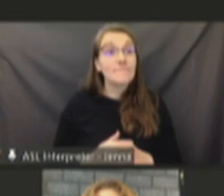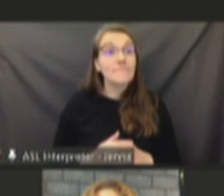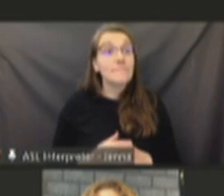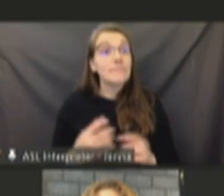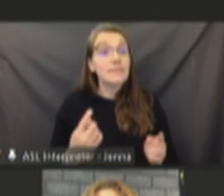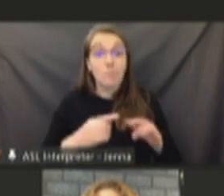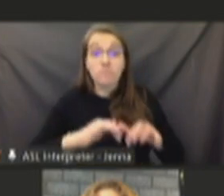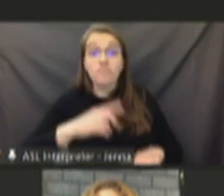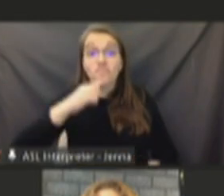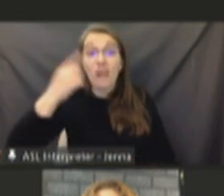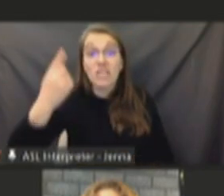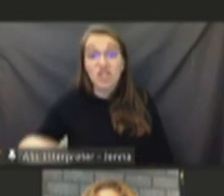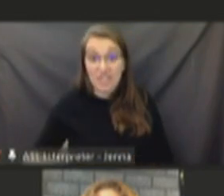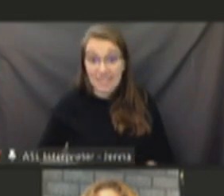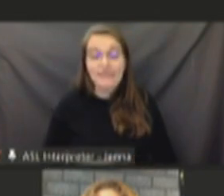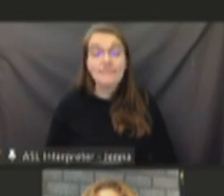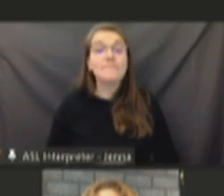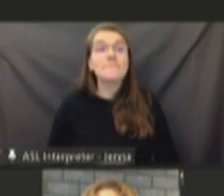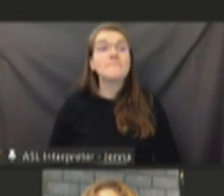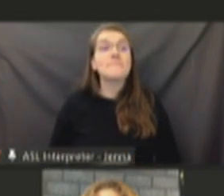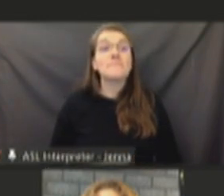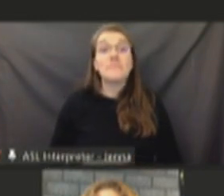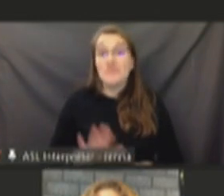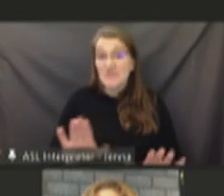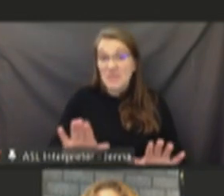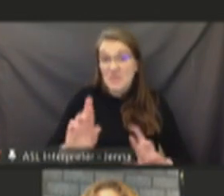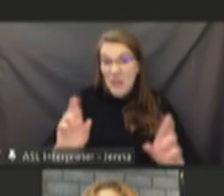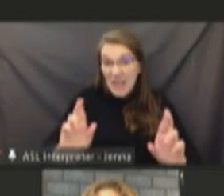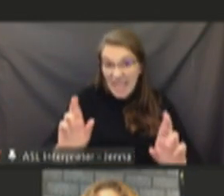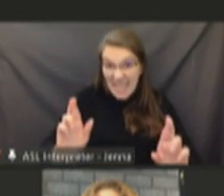Russian, okay. So drum roll.